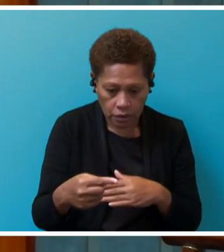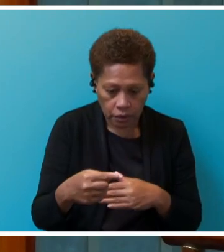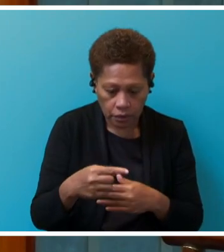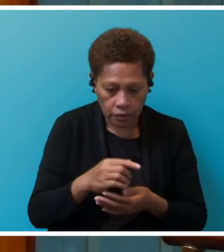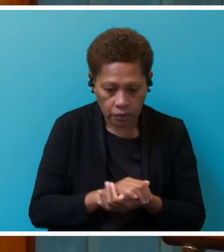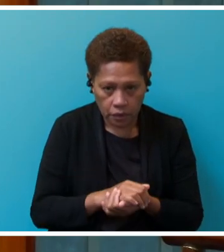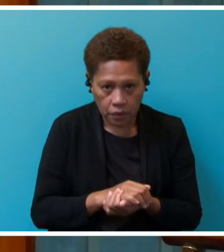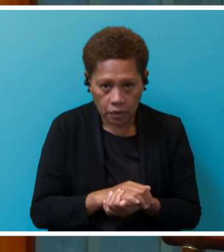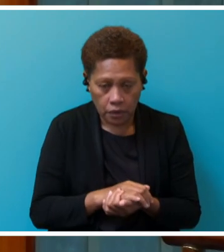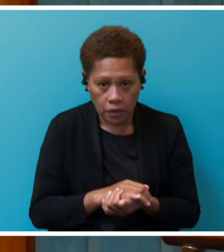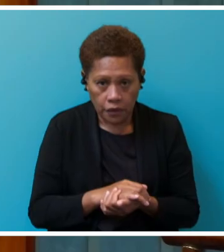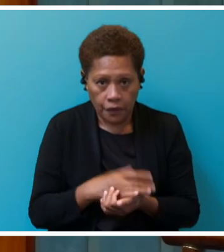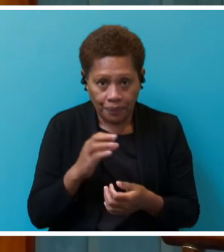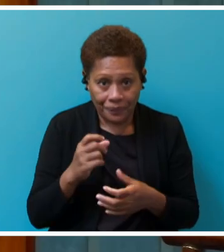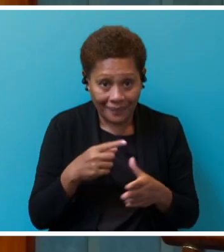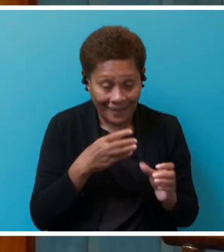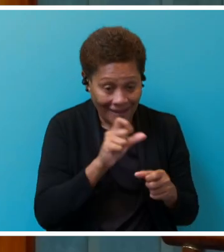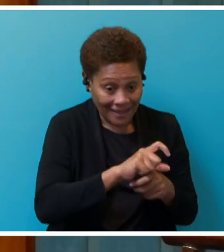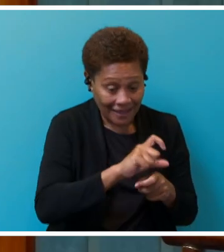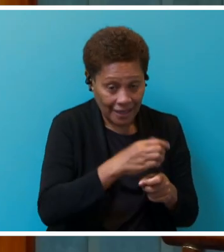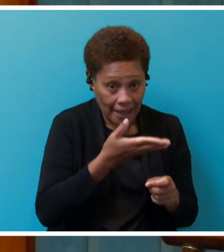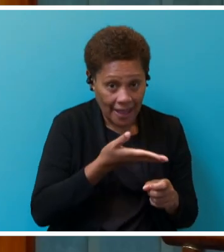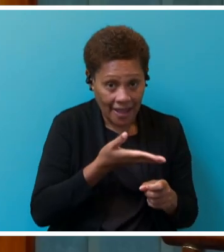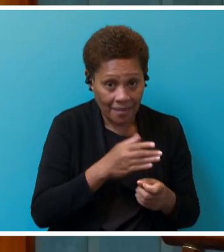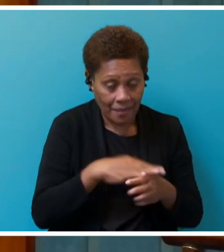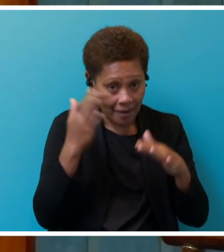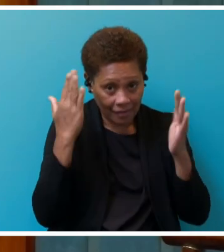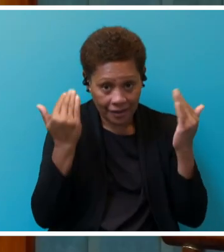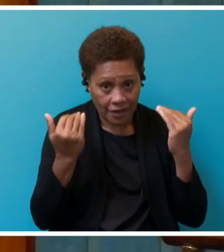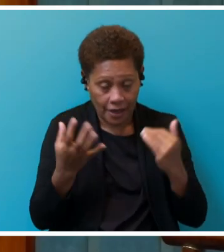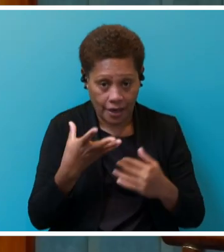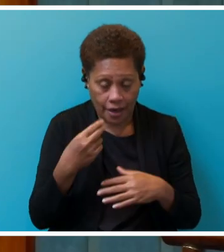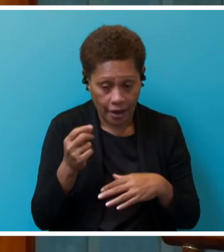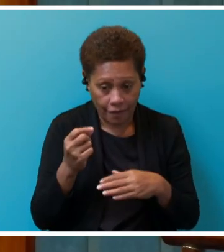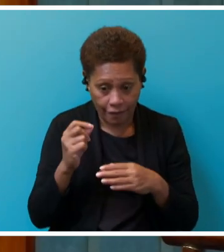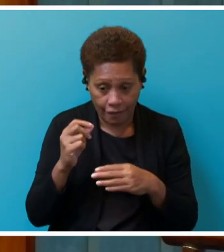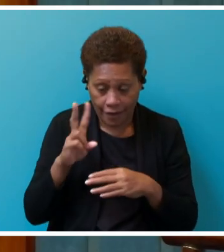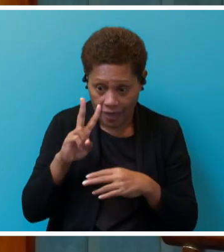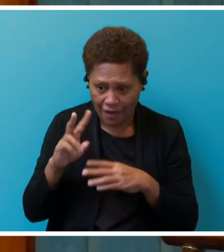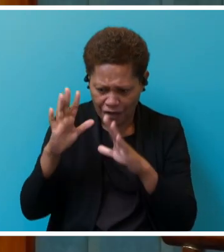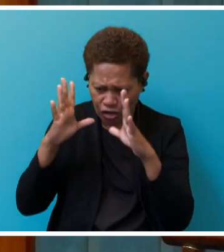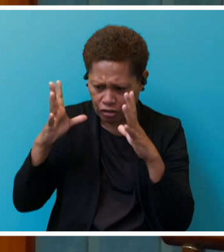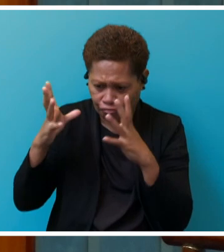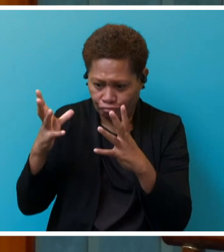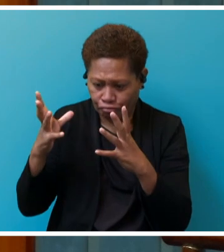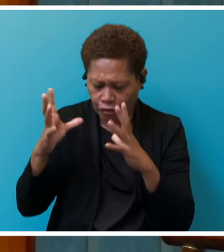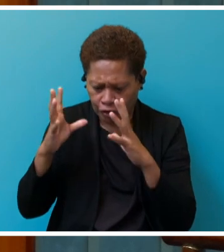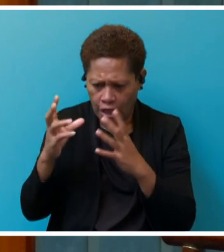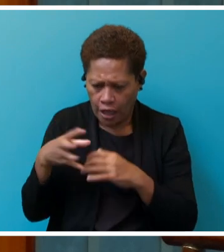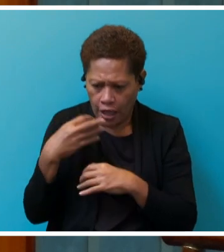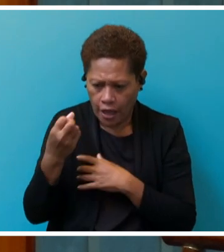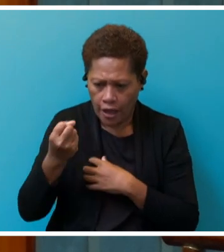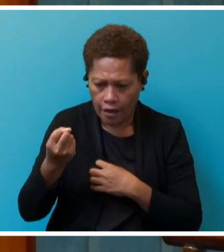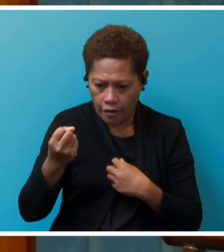At King's Pens, Madam Speaker, has also a vision beyond the horizon. As